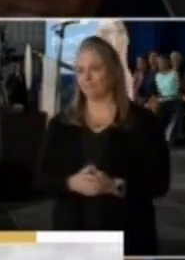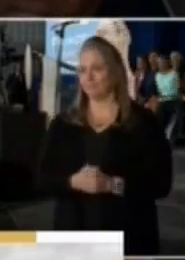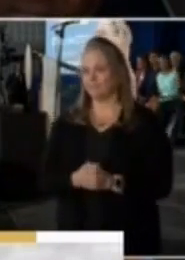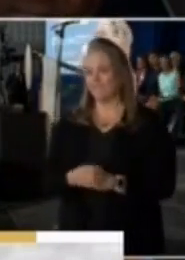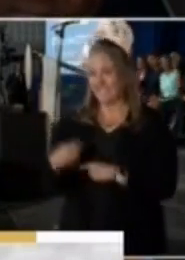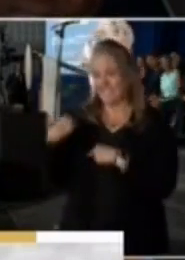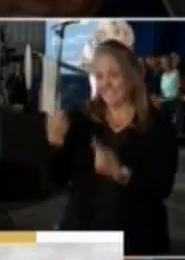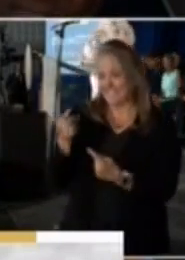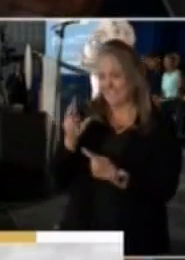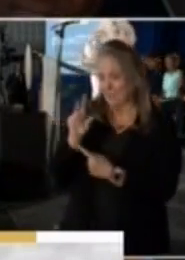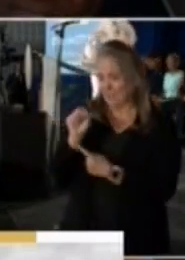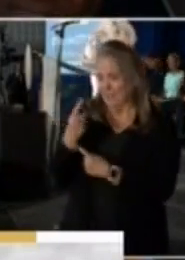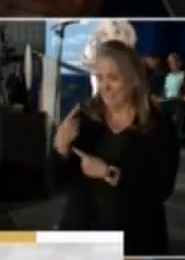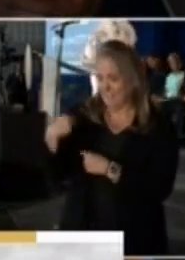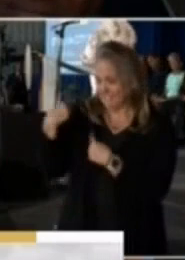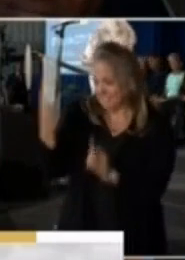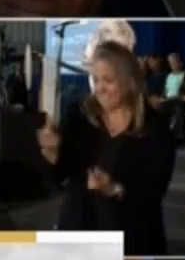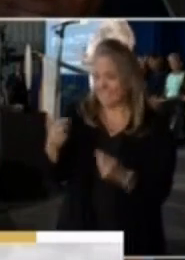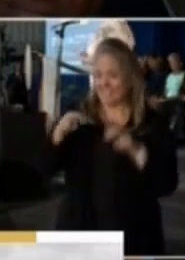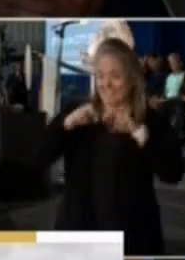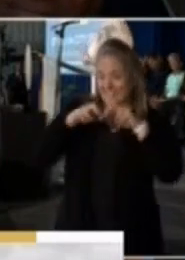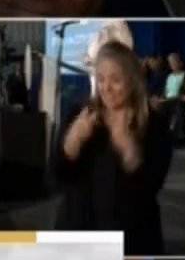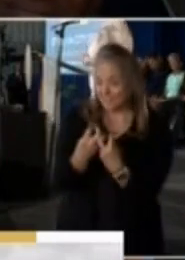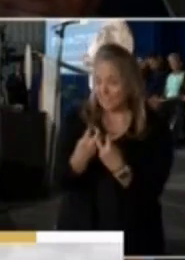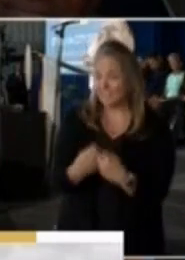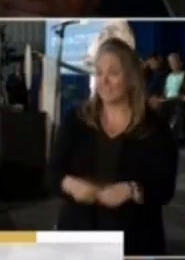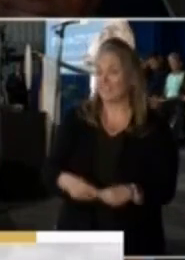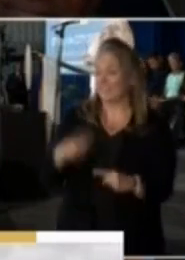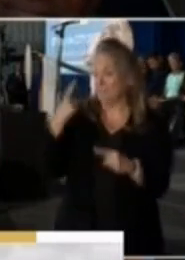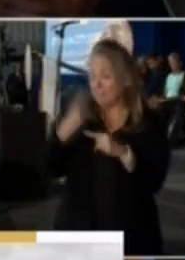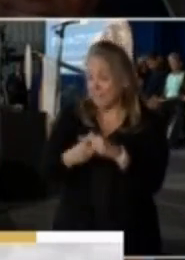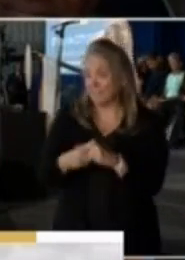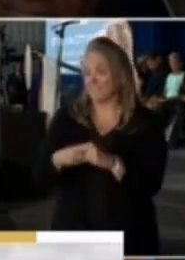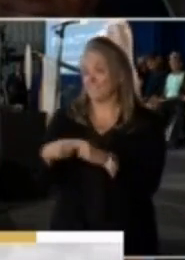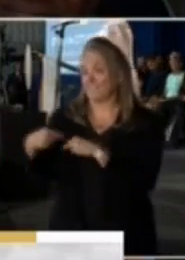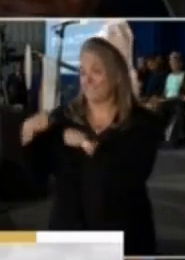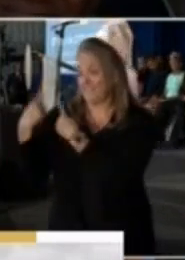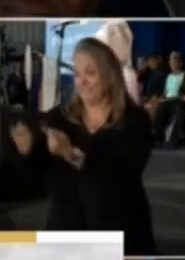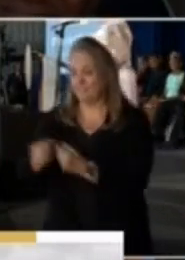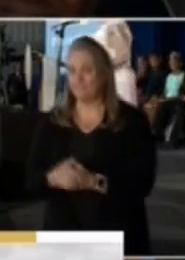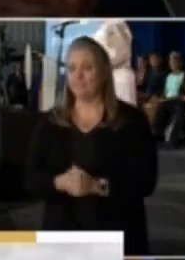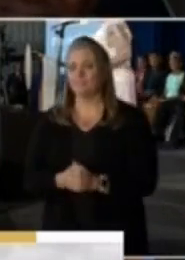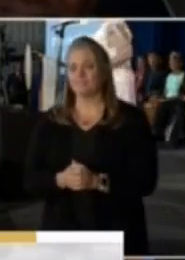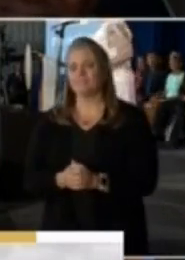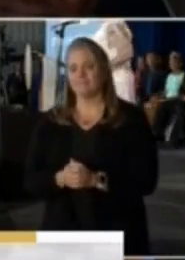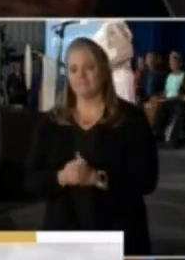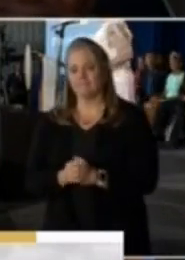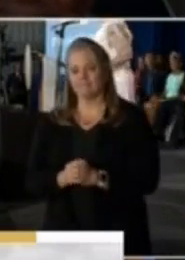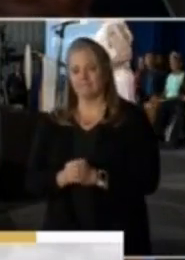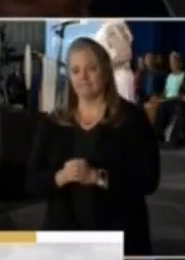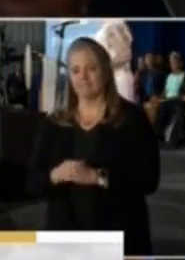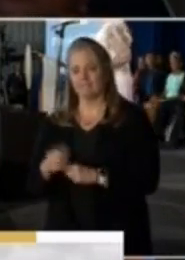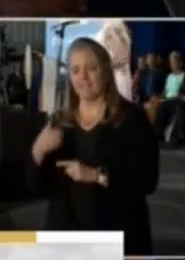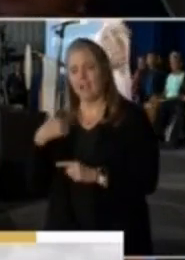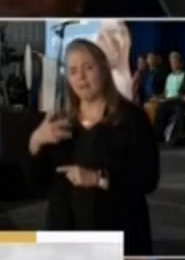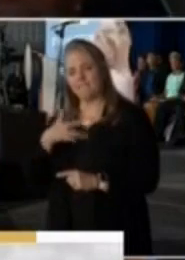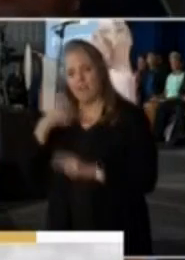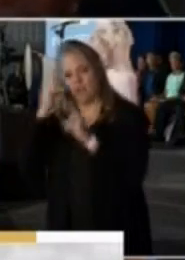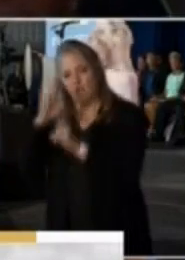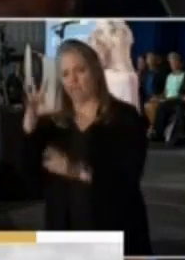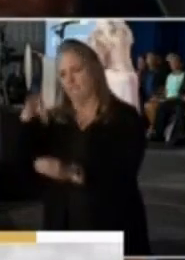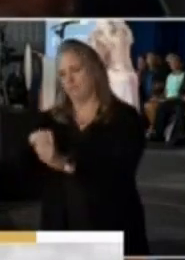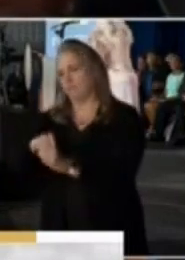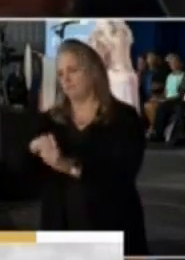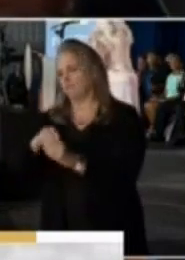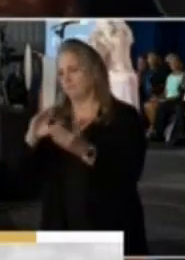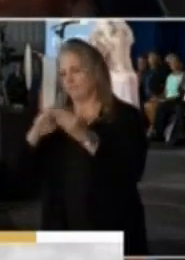back when. And I'm very honored to be serving in this role today, and we have to thank you once